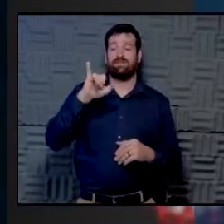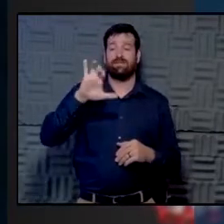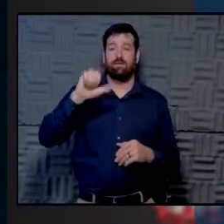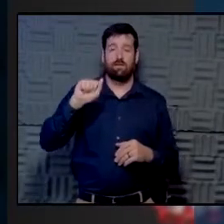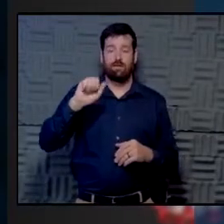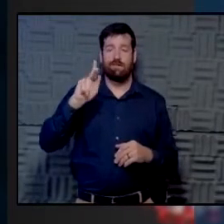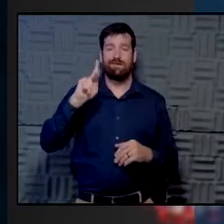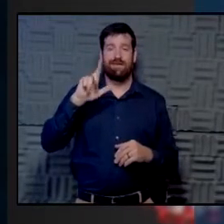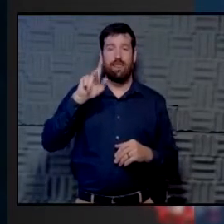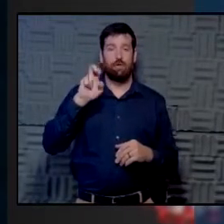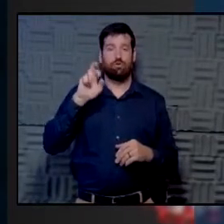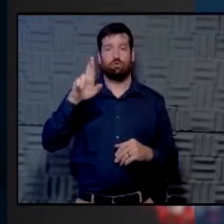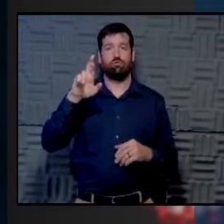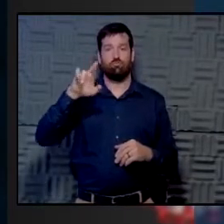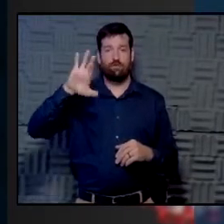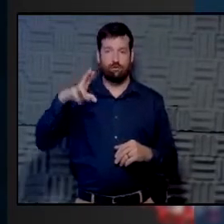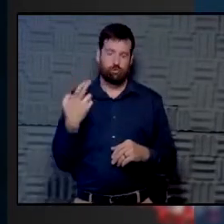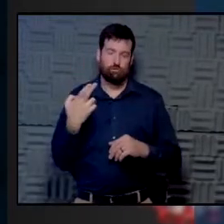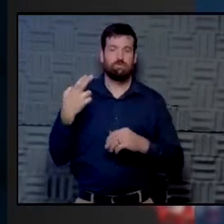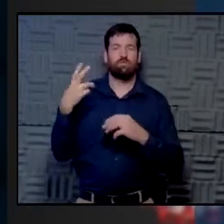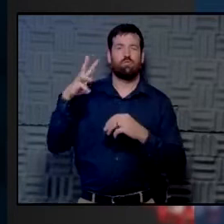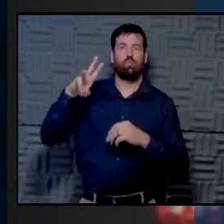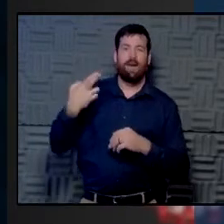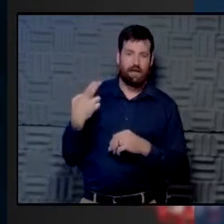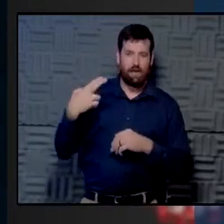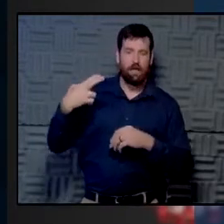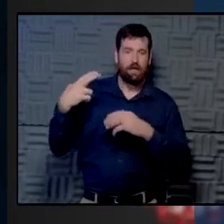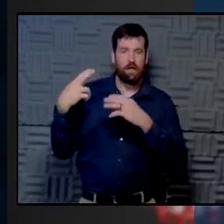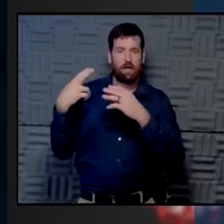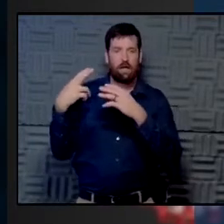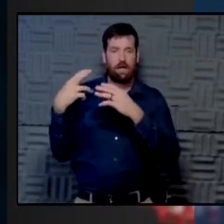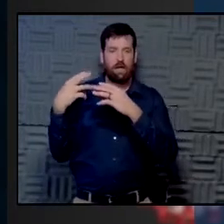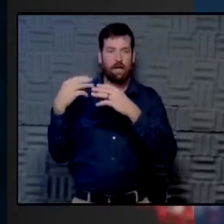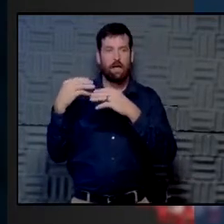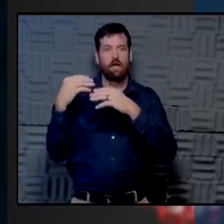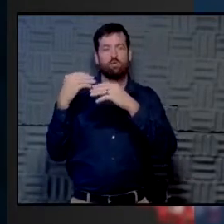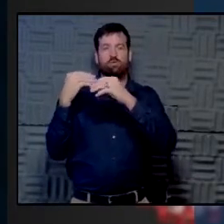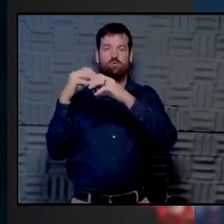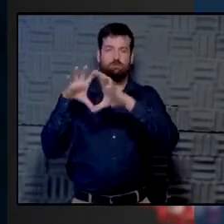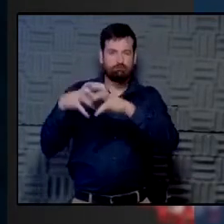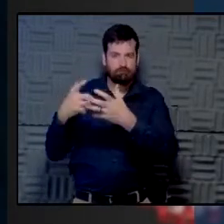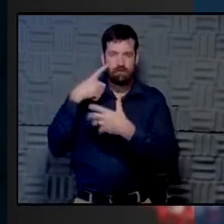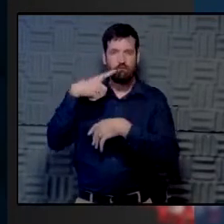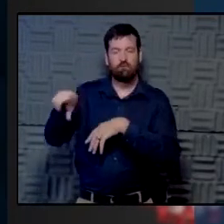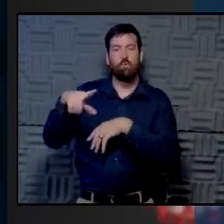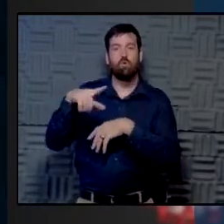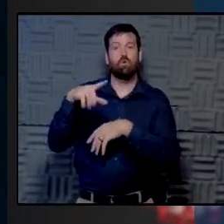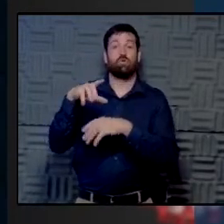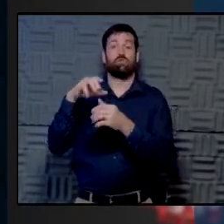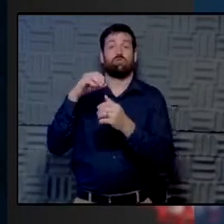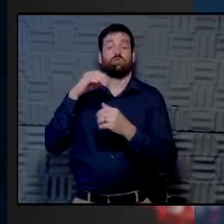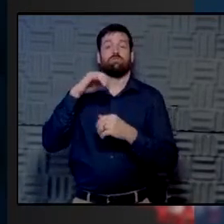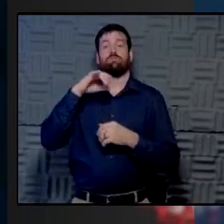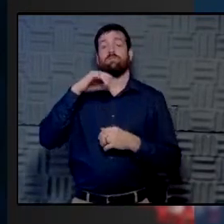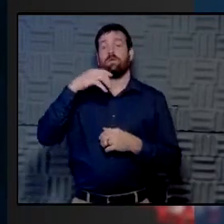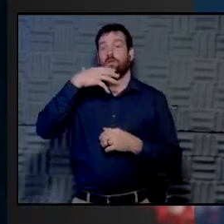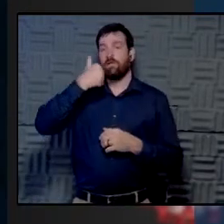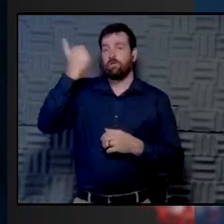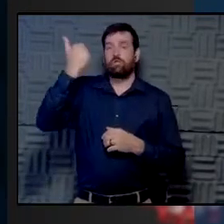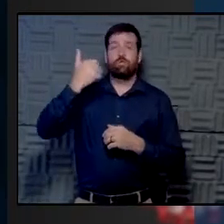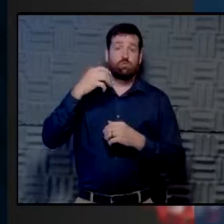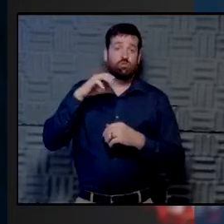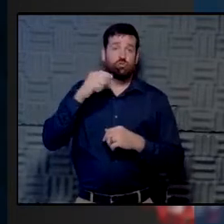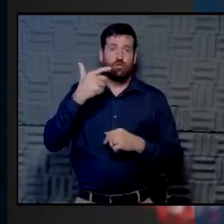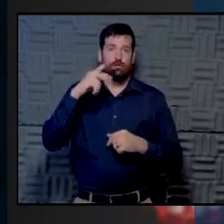of the White House Coronavirus Commission for Safety and Quality in Nursing Homes and our geriatric medicine physician and